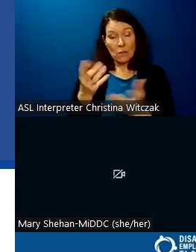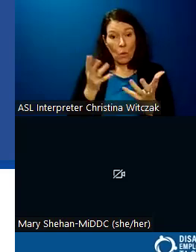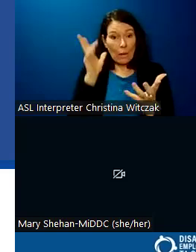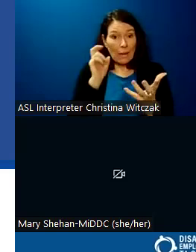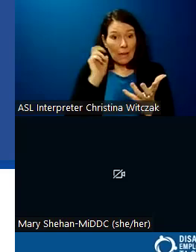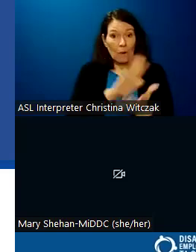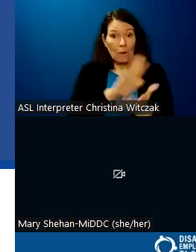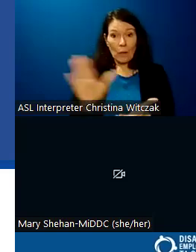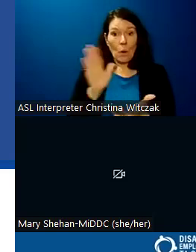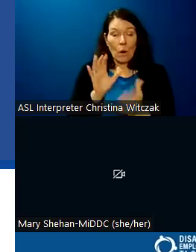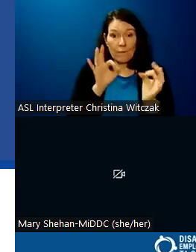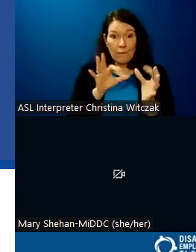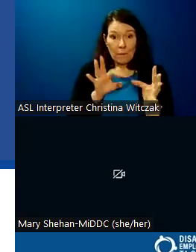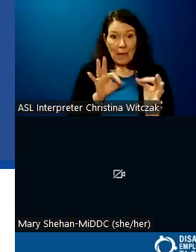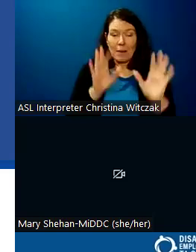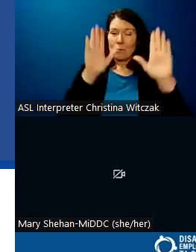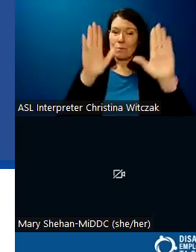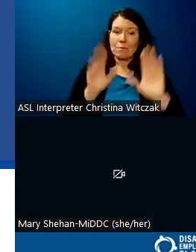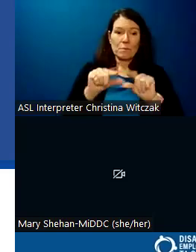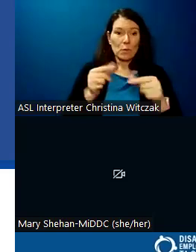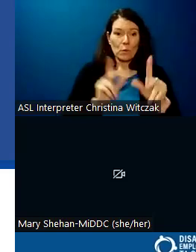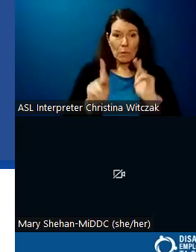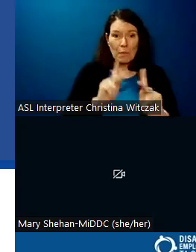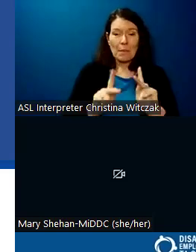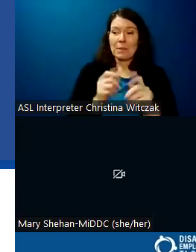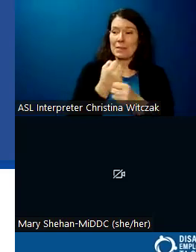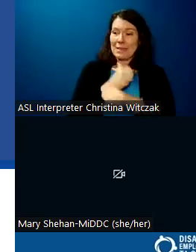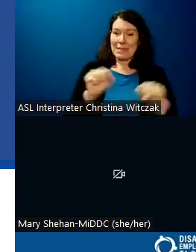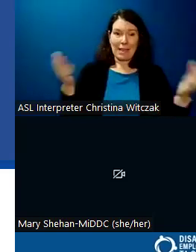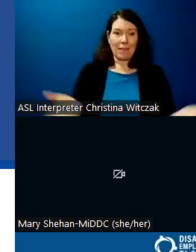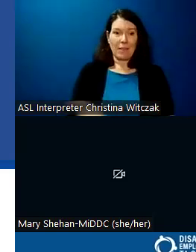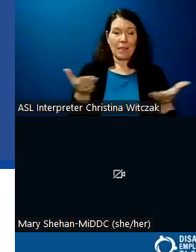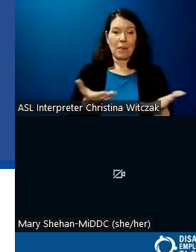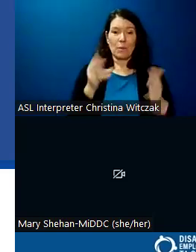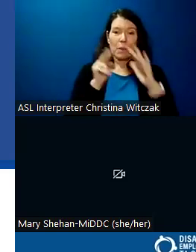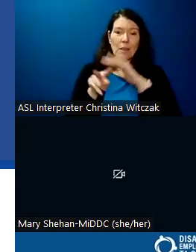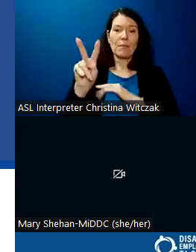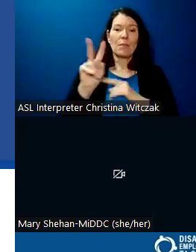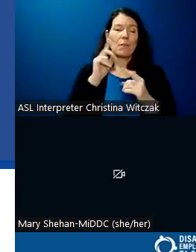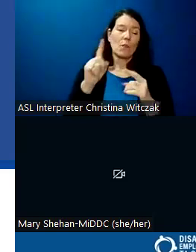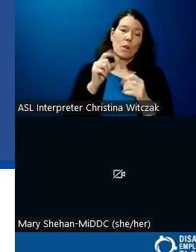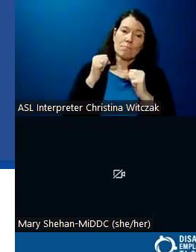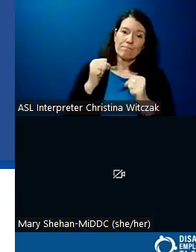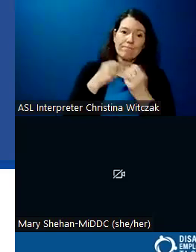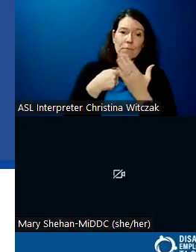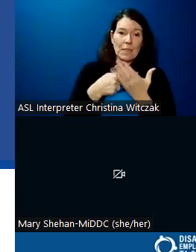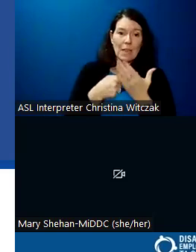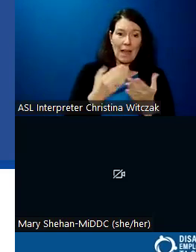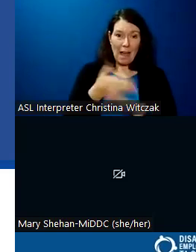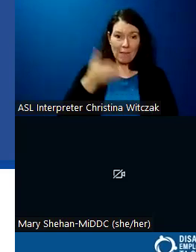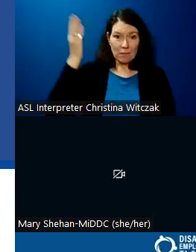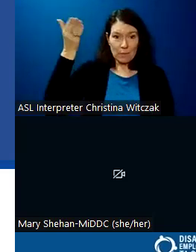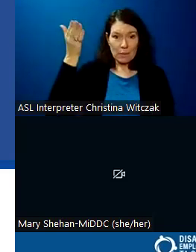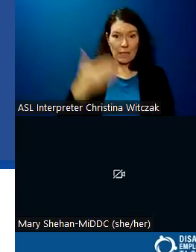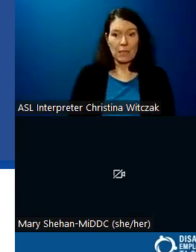you. This is a great group of folks, safe community. And so we're really looking forward to that rich discussion after the